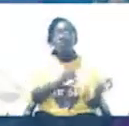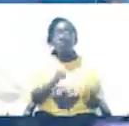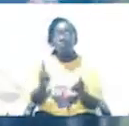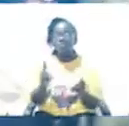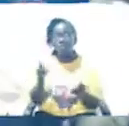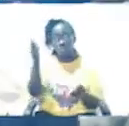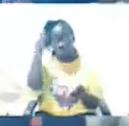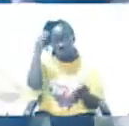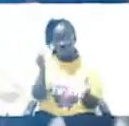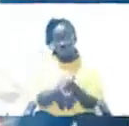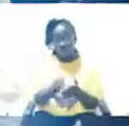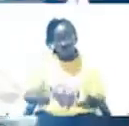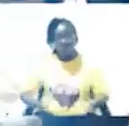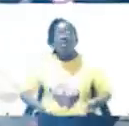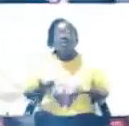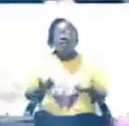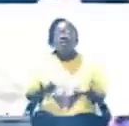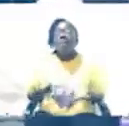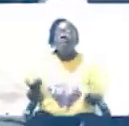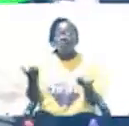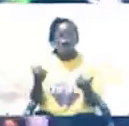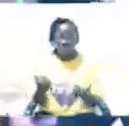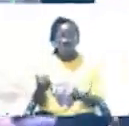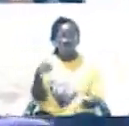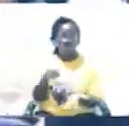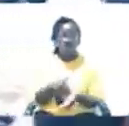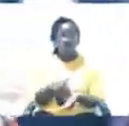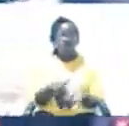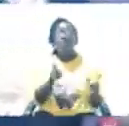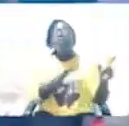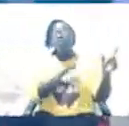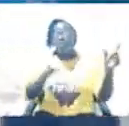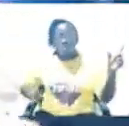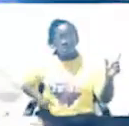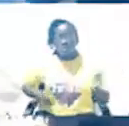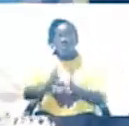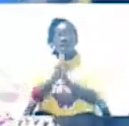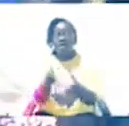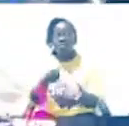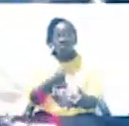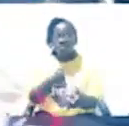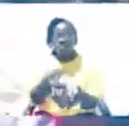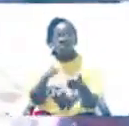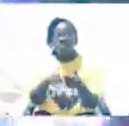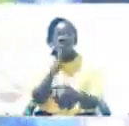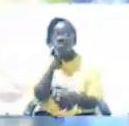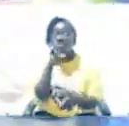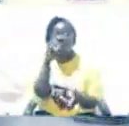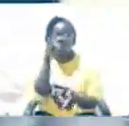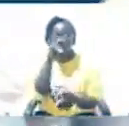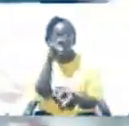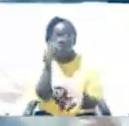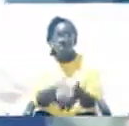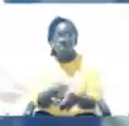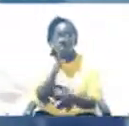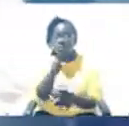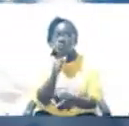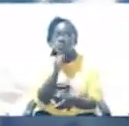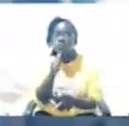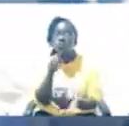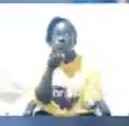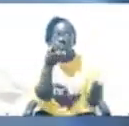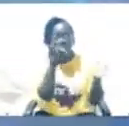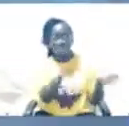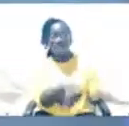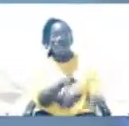The Lord has asked me to tell somebody tonight that you will not die, you will live. Come on, shout